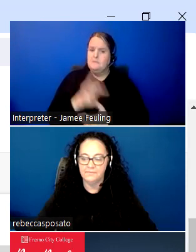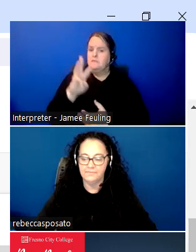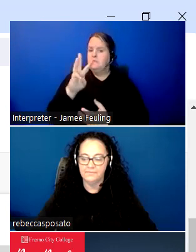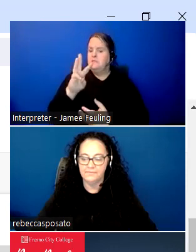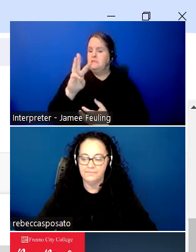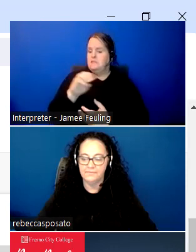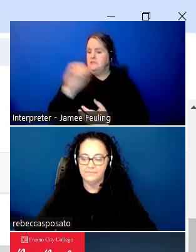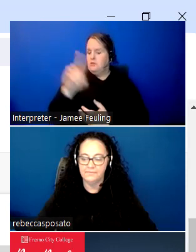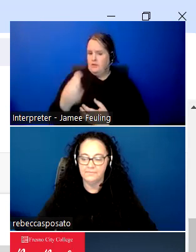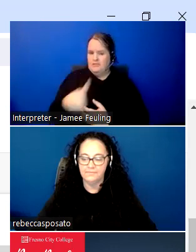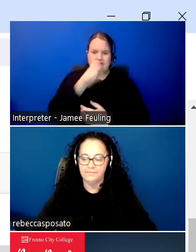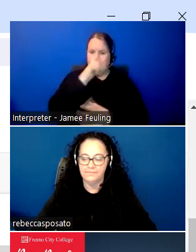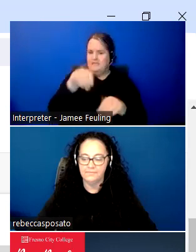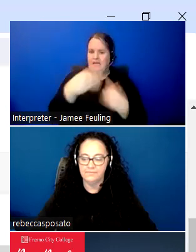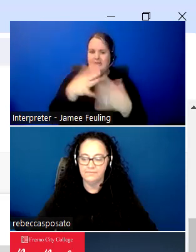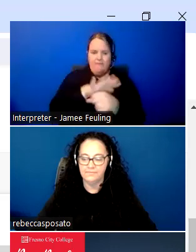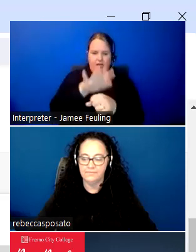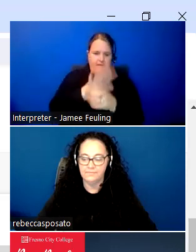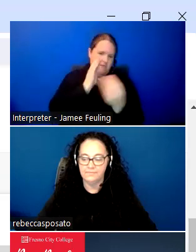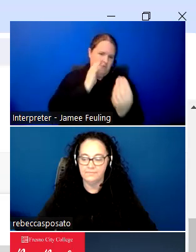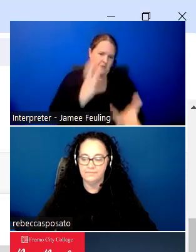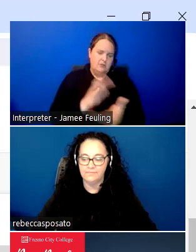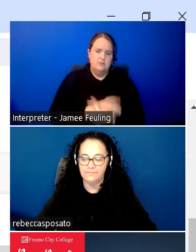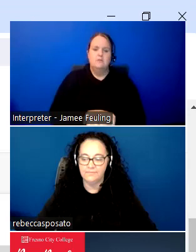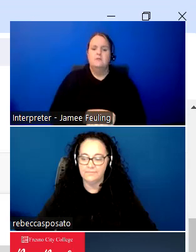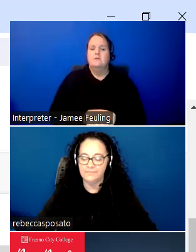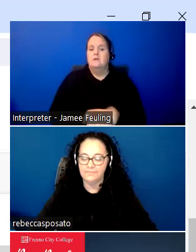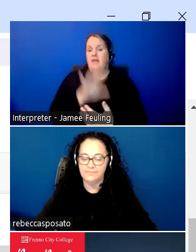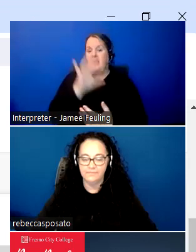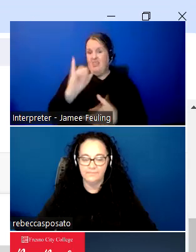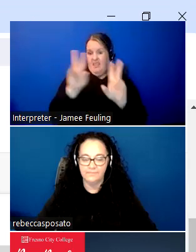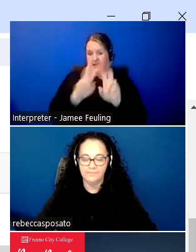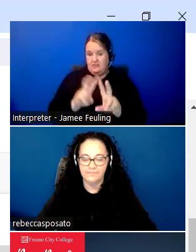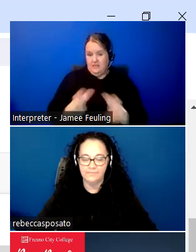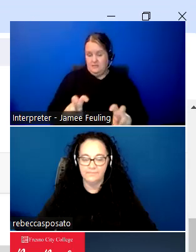not give you enough information. And this is an assessment